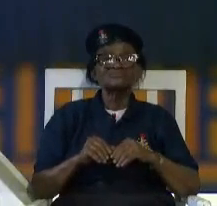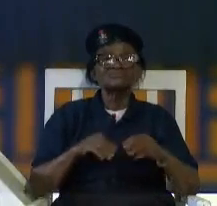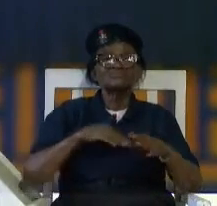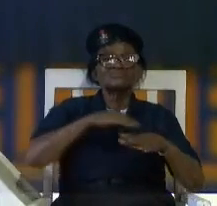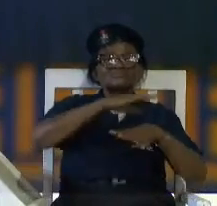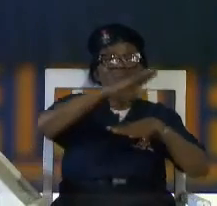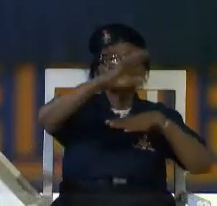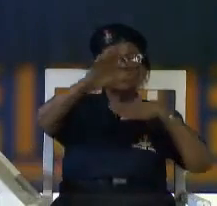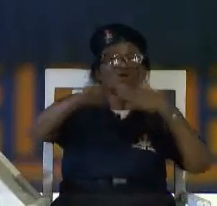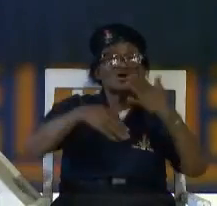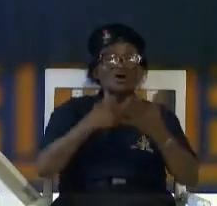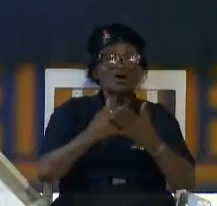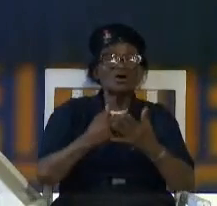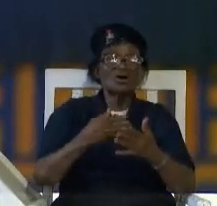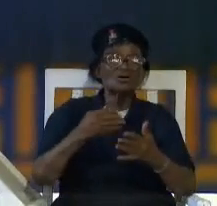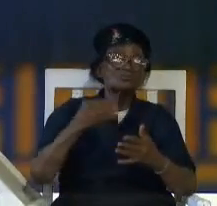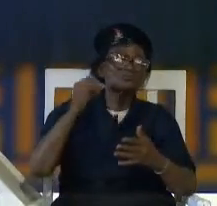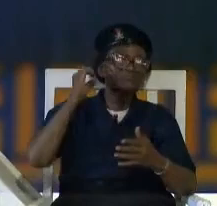All we said